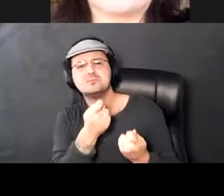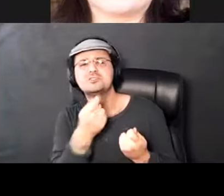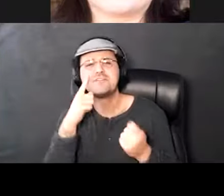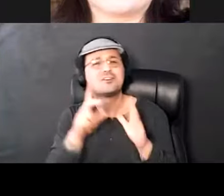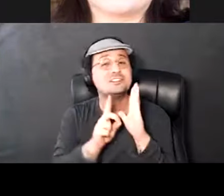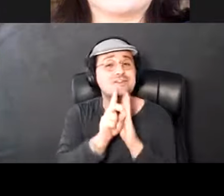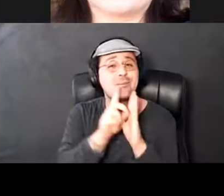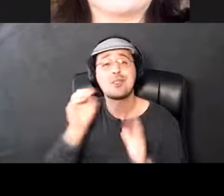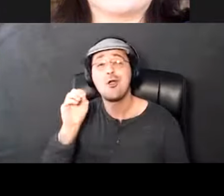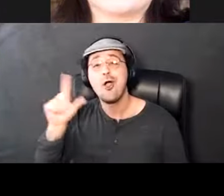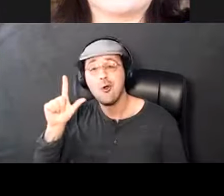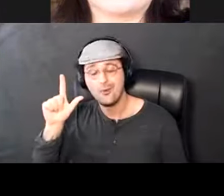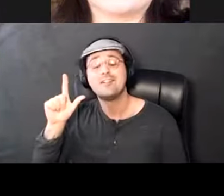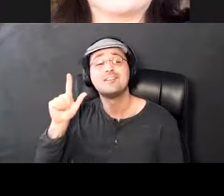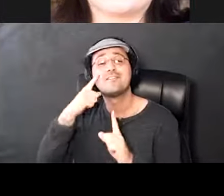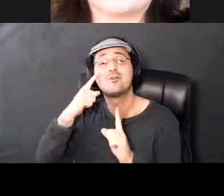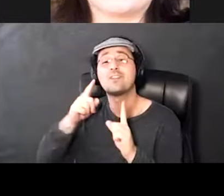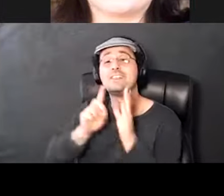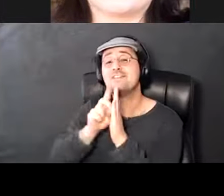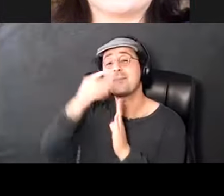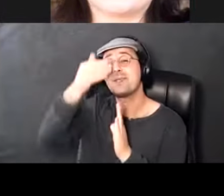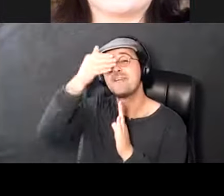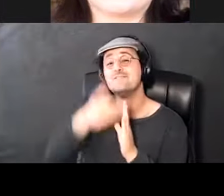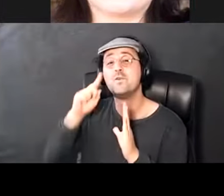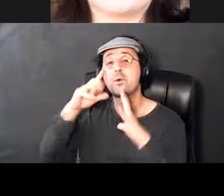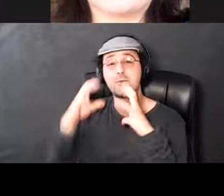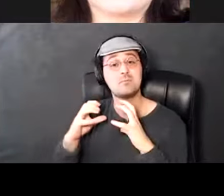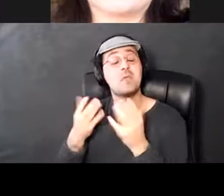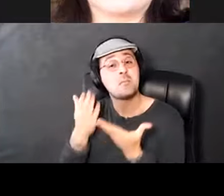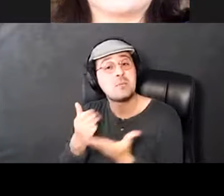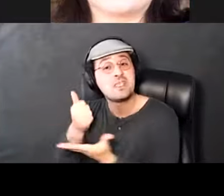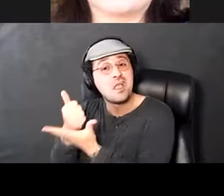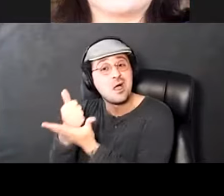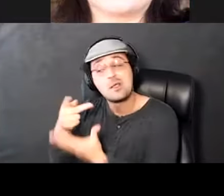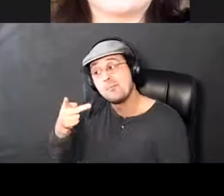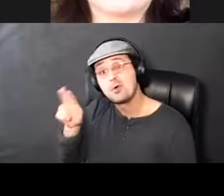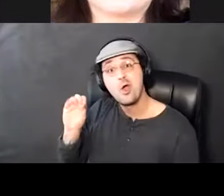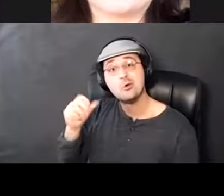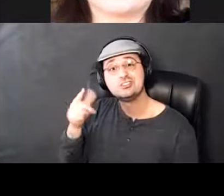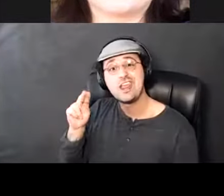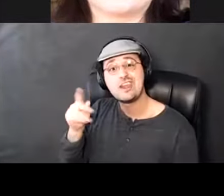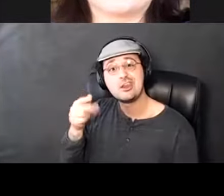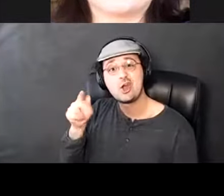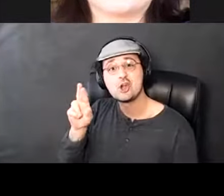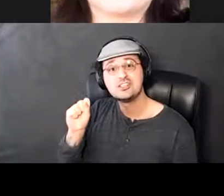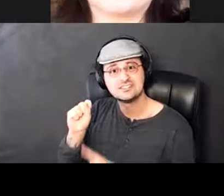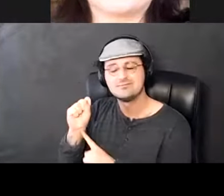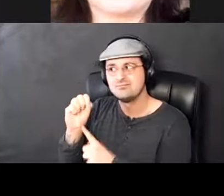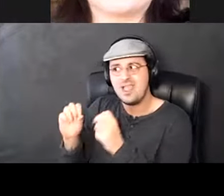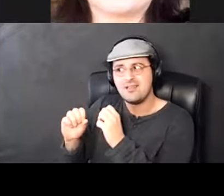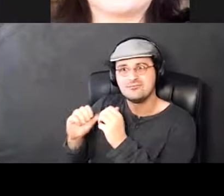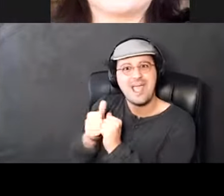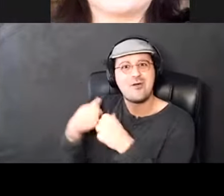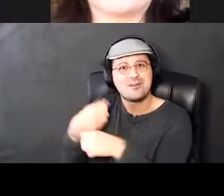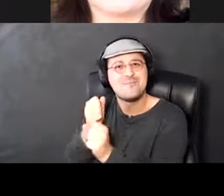in the developing forebrain. Maybe it's helping tell progenitors how to make oligodendrocytes instead of other